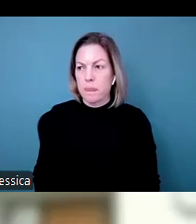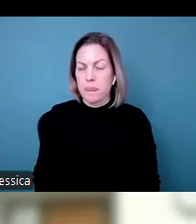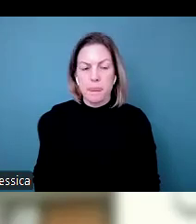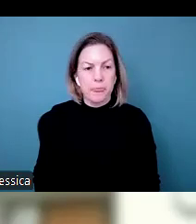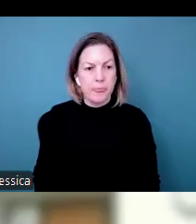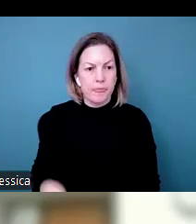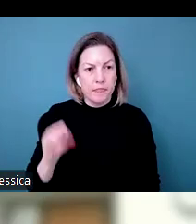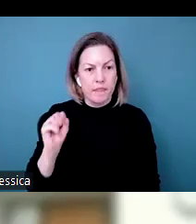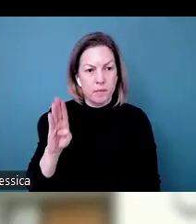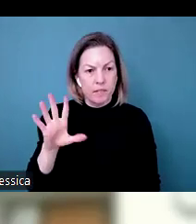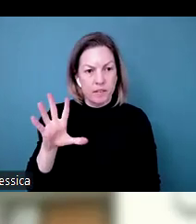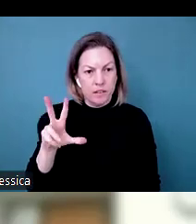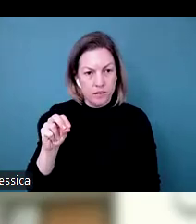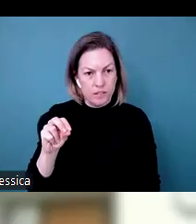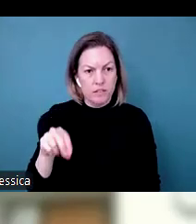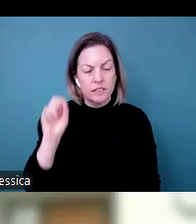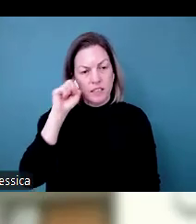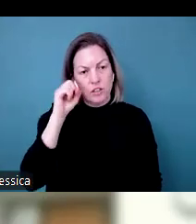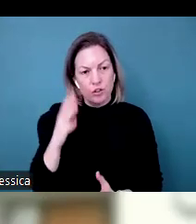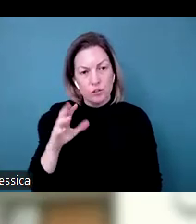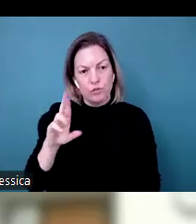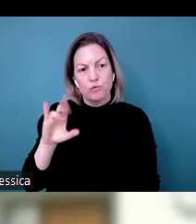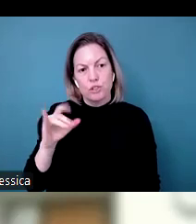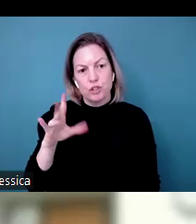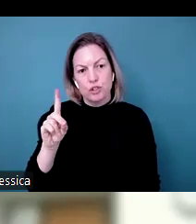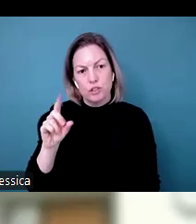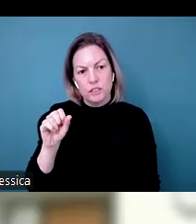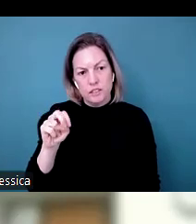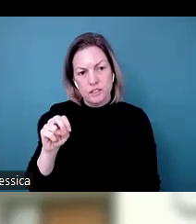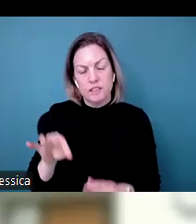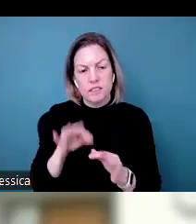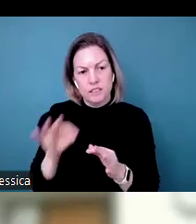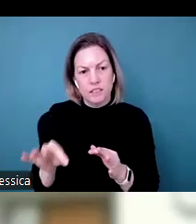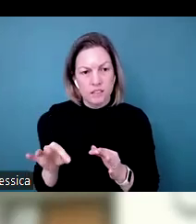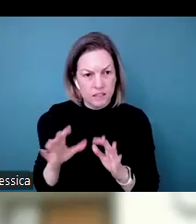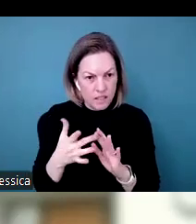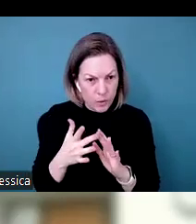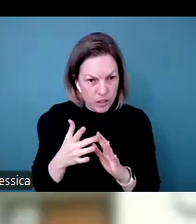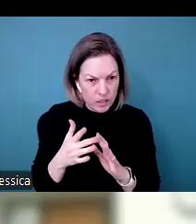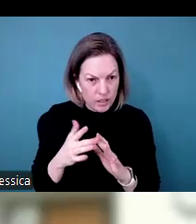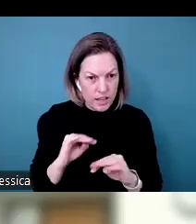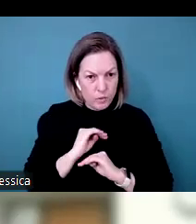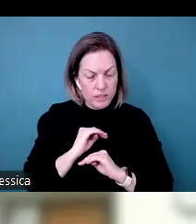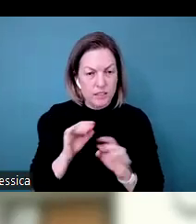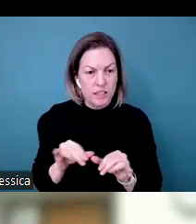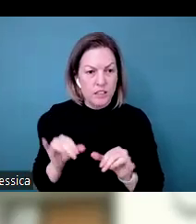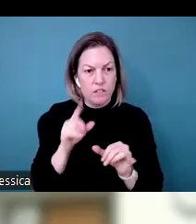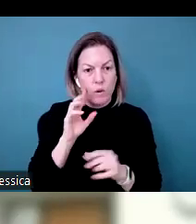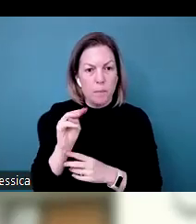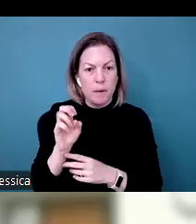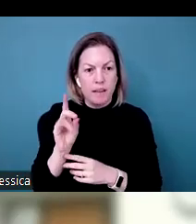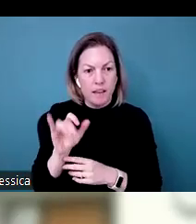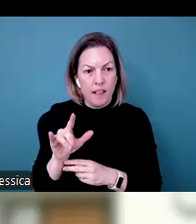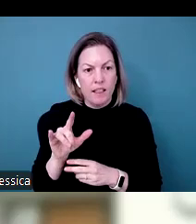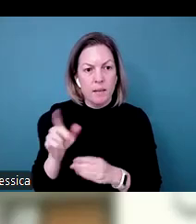SB 530 by Senator Richardson. This bill extends network adequacy standards on Medi-Cal managed care plans